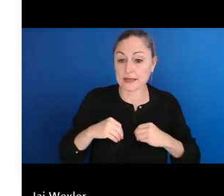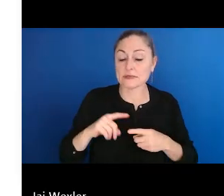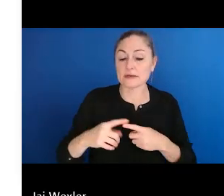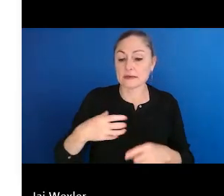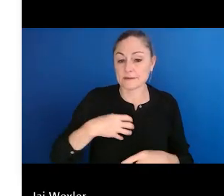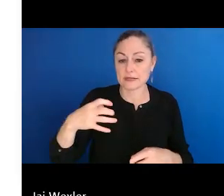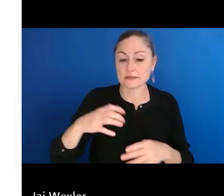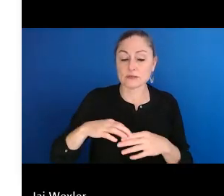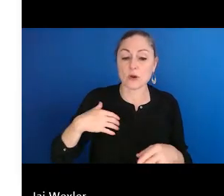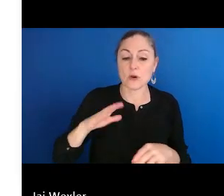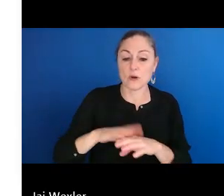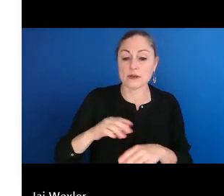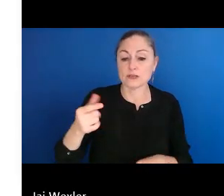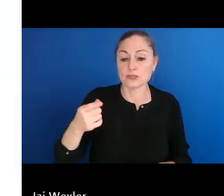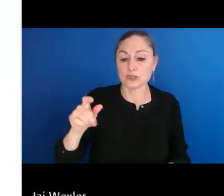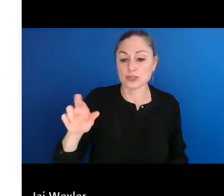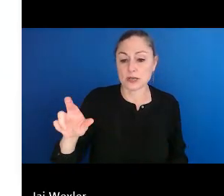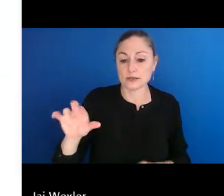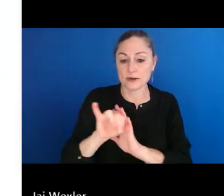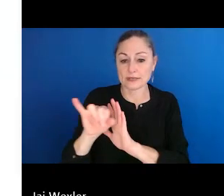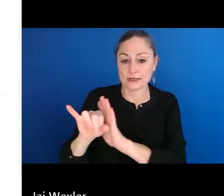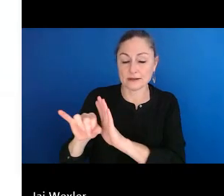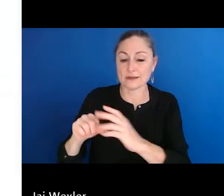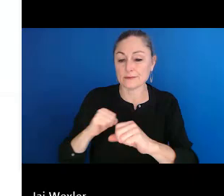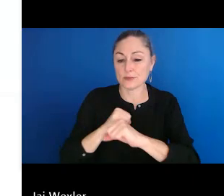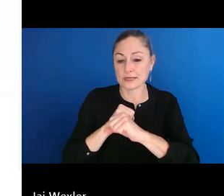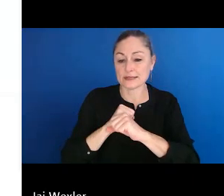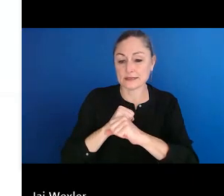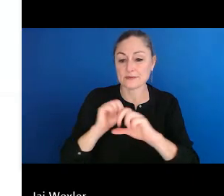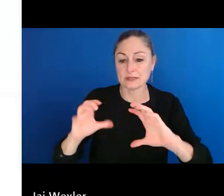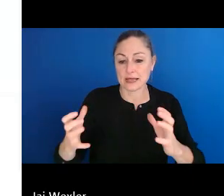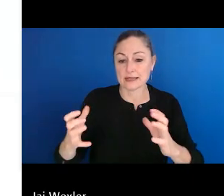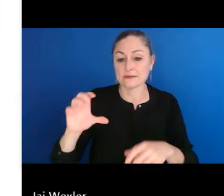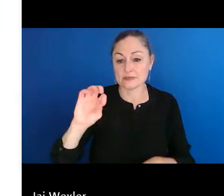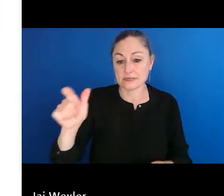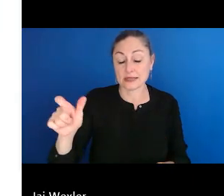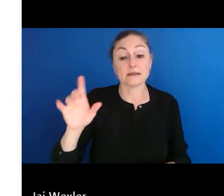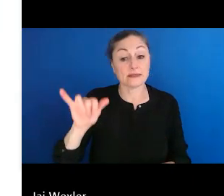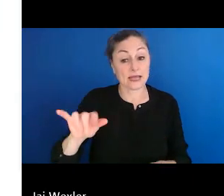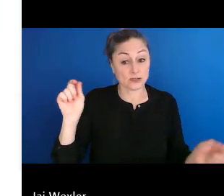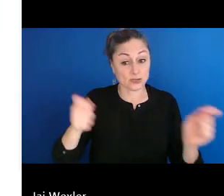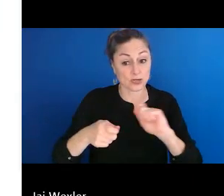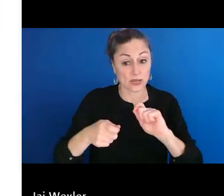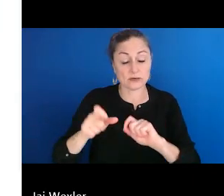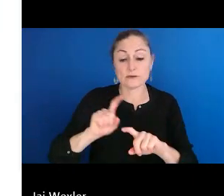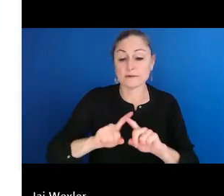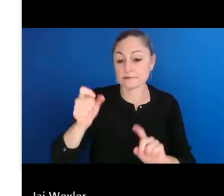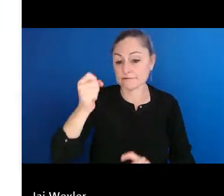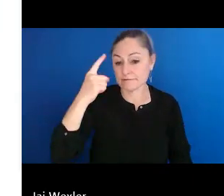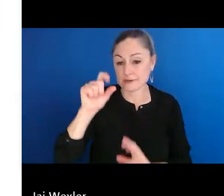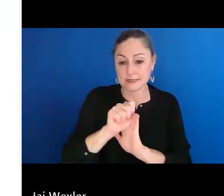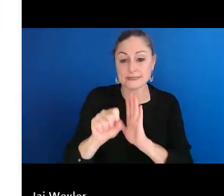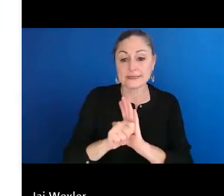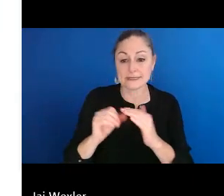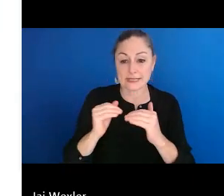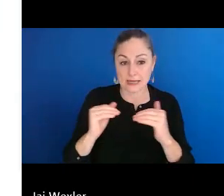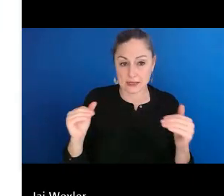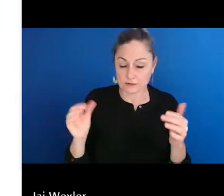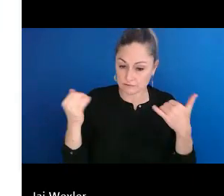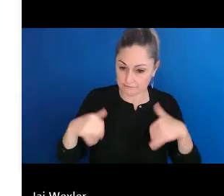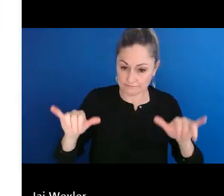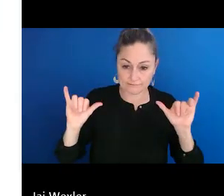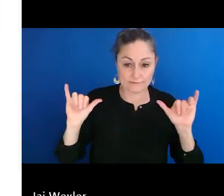and gender identity under the protected class of sex, and that's changed. However, at the state level, we